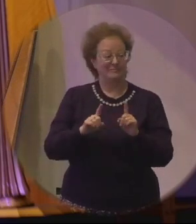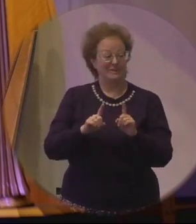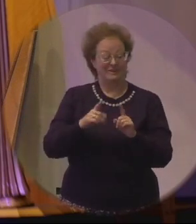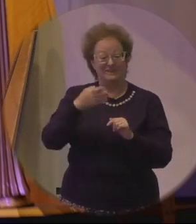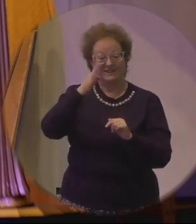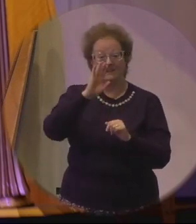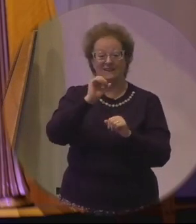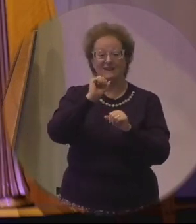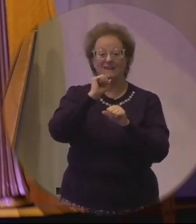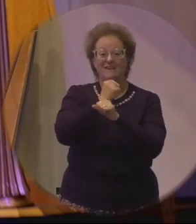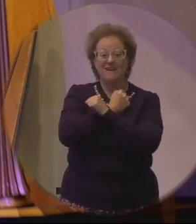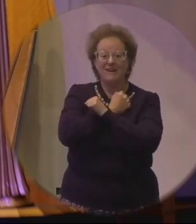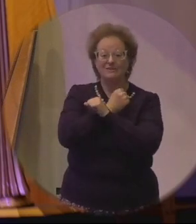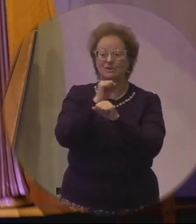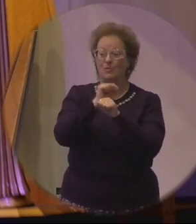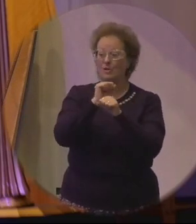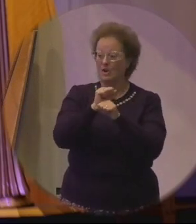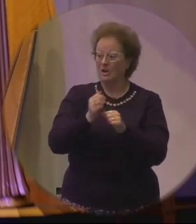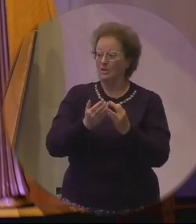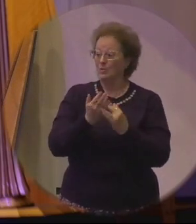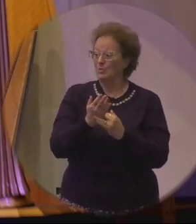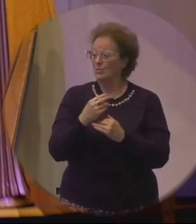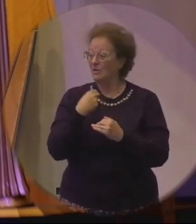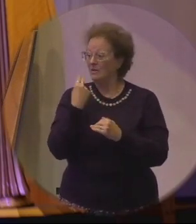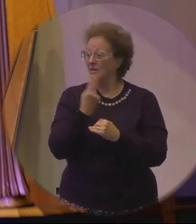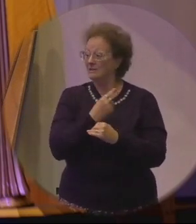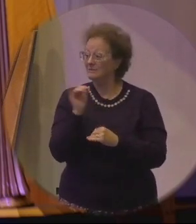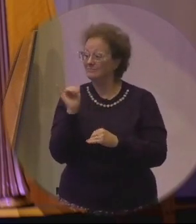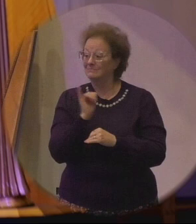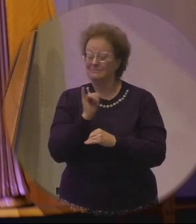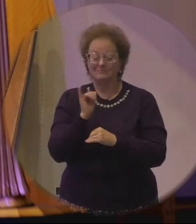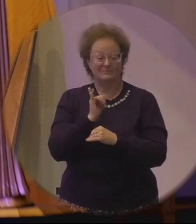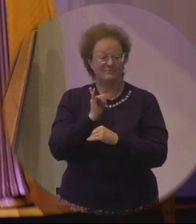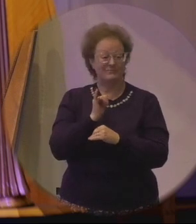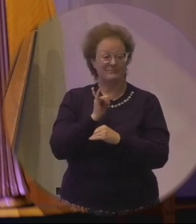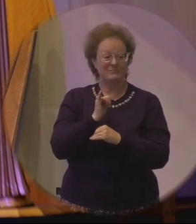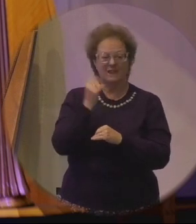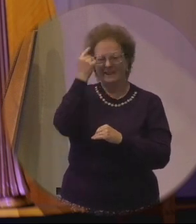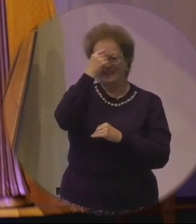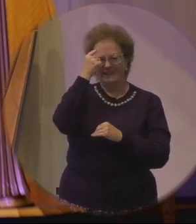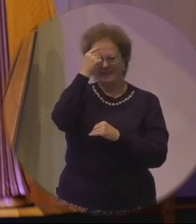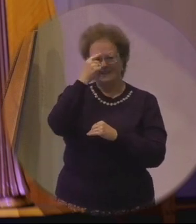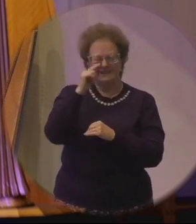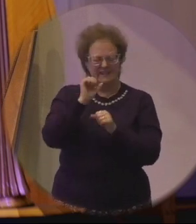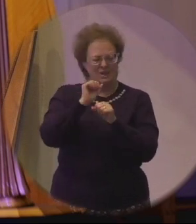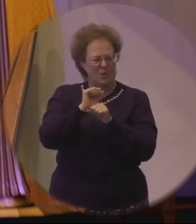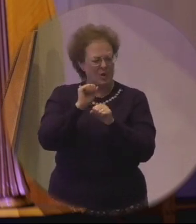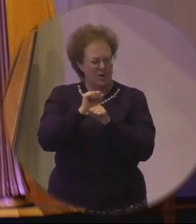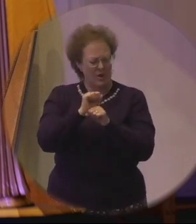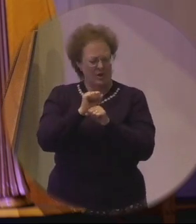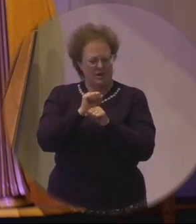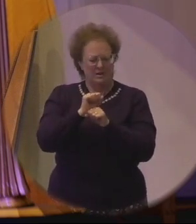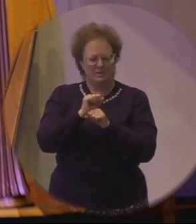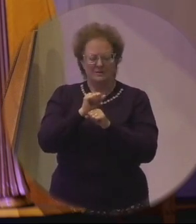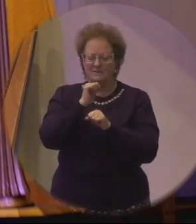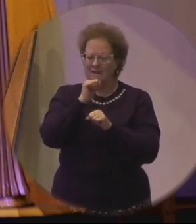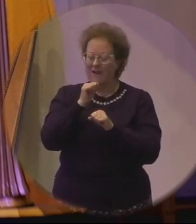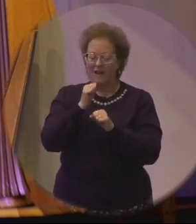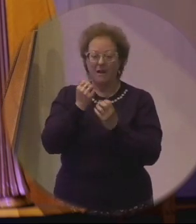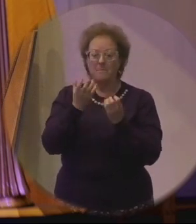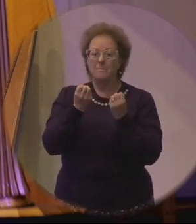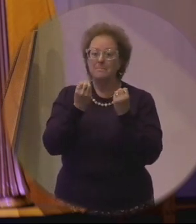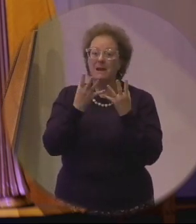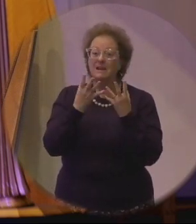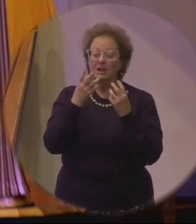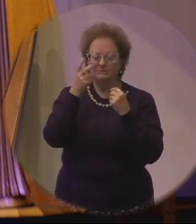work through you and me too. Listen to what he says in 1 Corinthians 1. For consider your calling, brothers and sisters. Not many of you